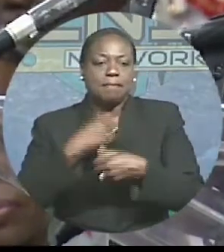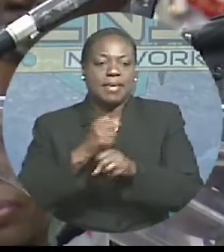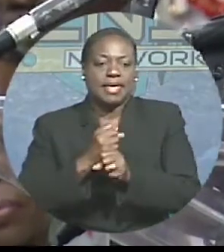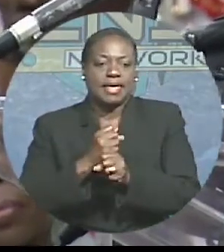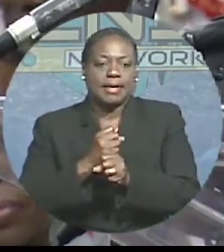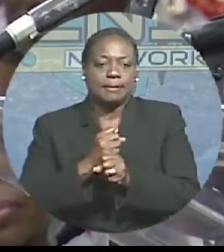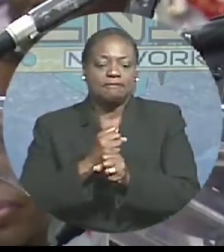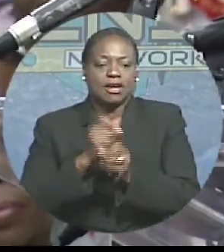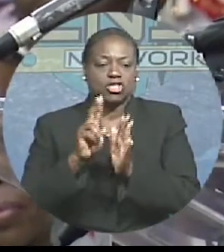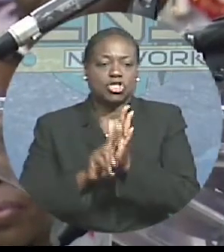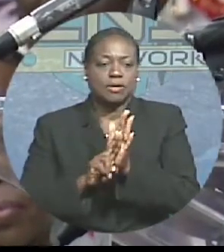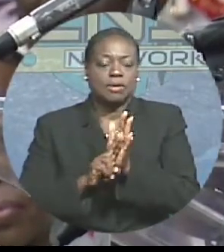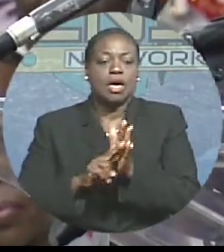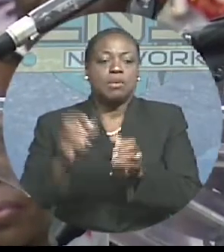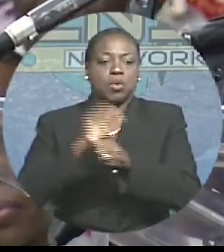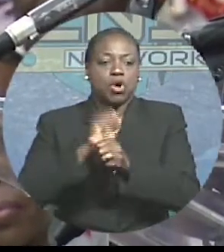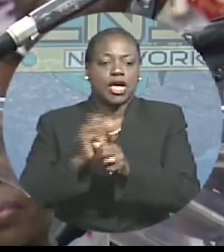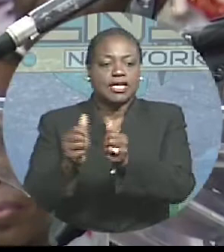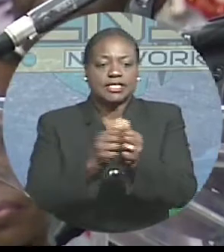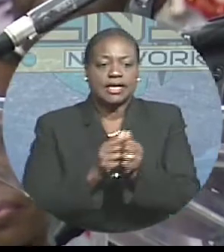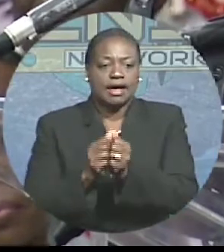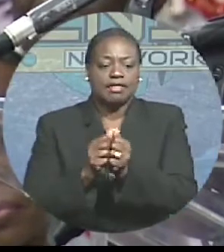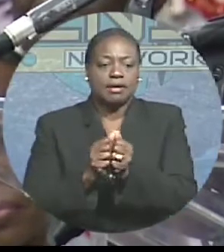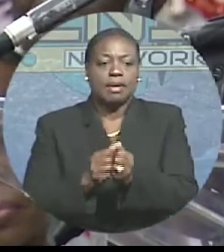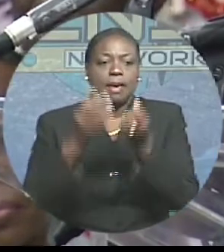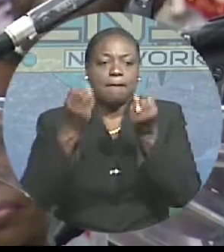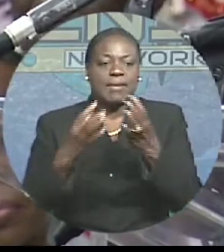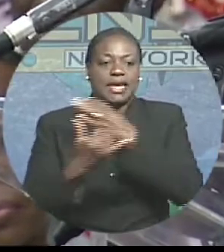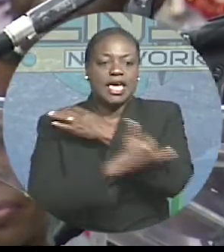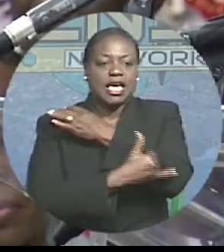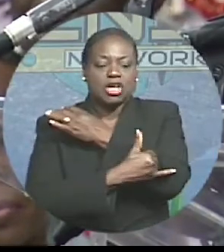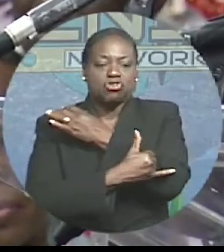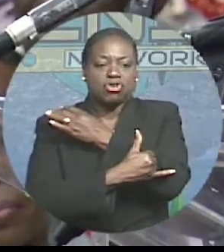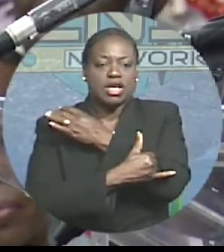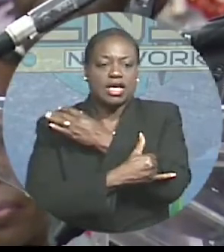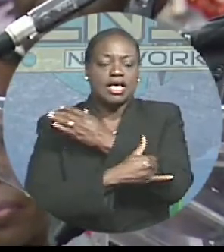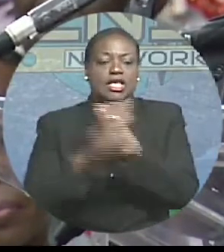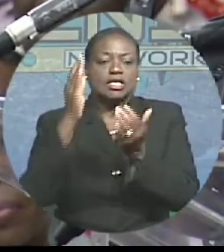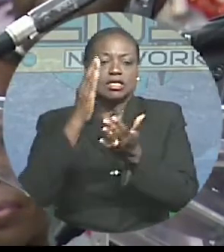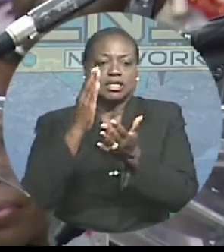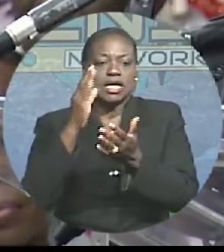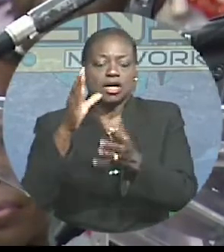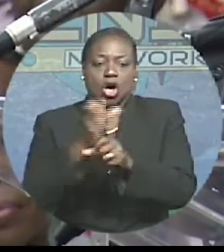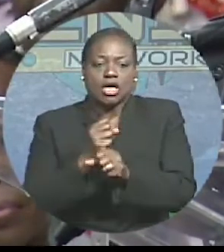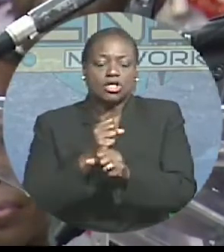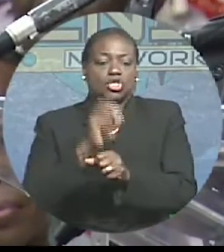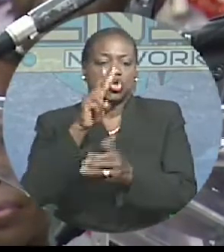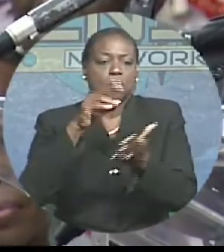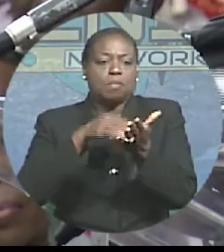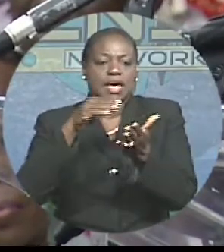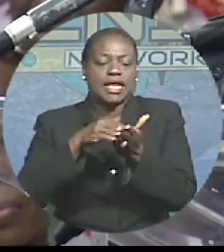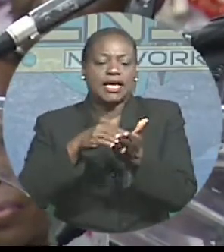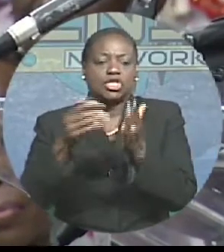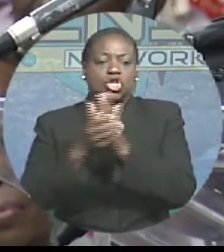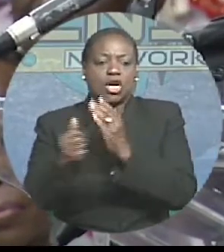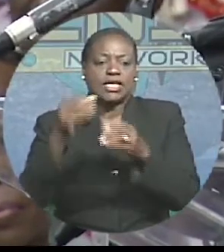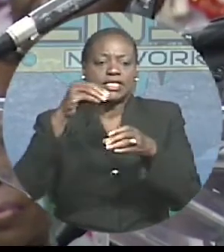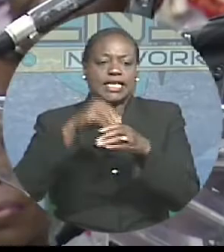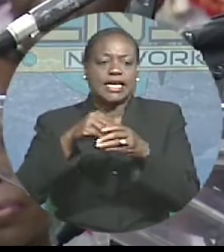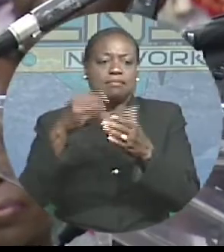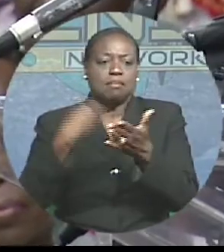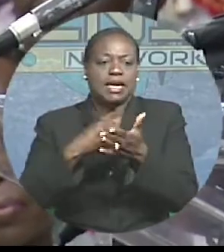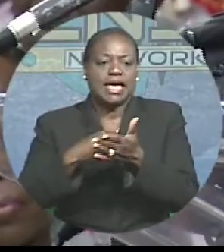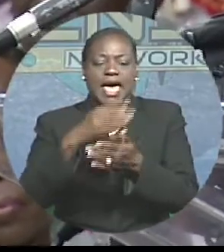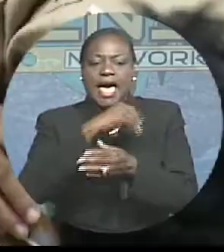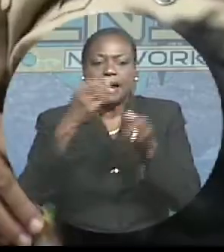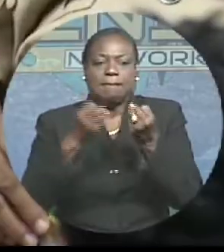By collectively working together, numerous countries seized over $2 million in cash and tons of chemicals that were